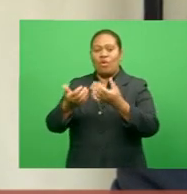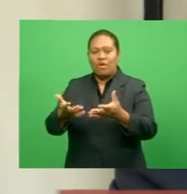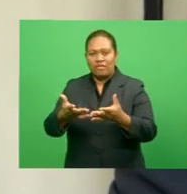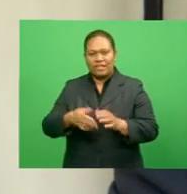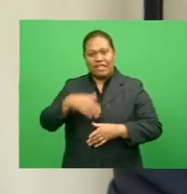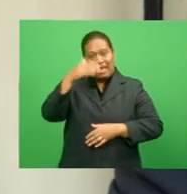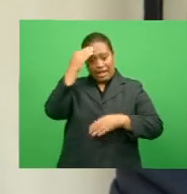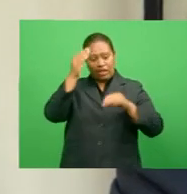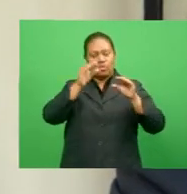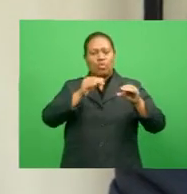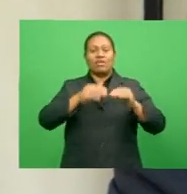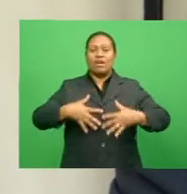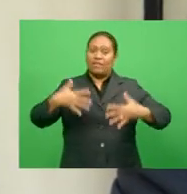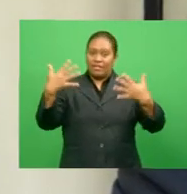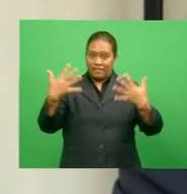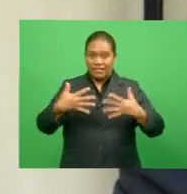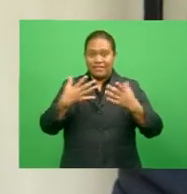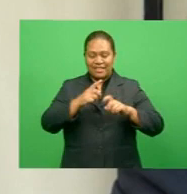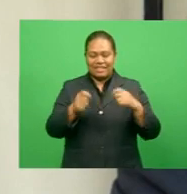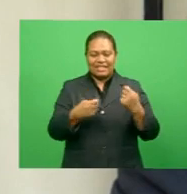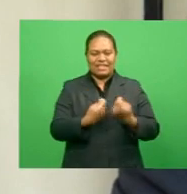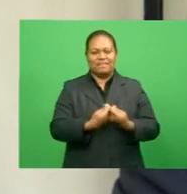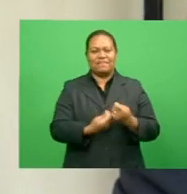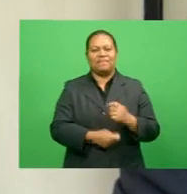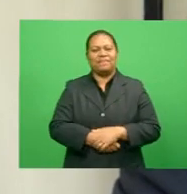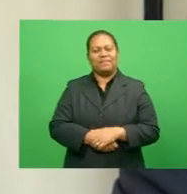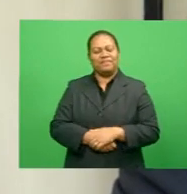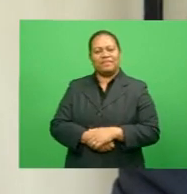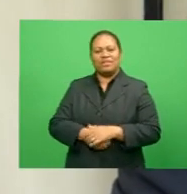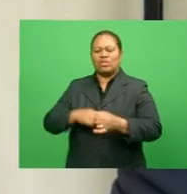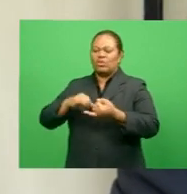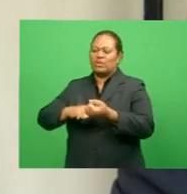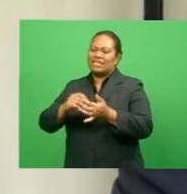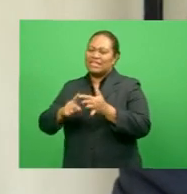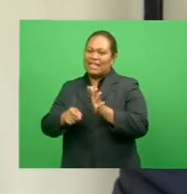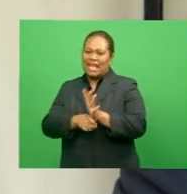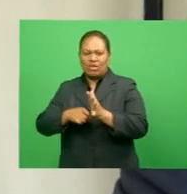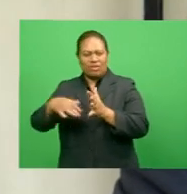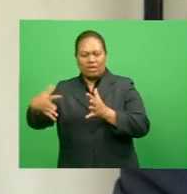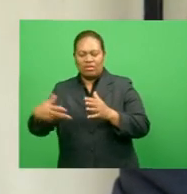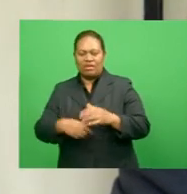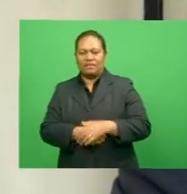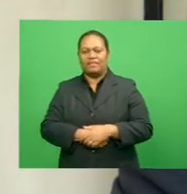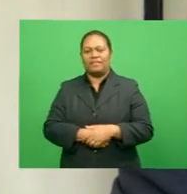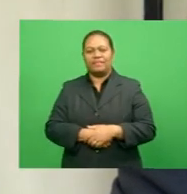coach for the Fijian X team, to Senor Serubakula.